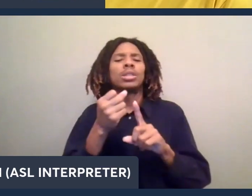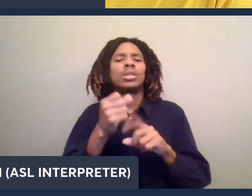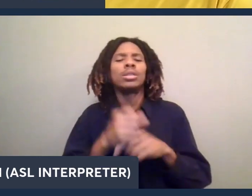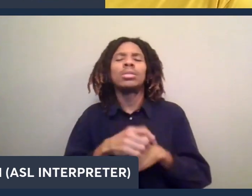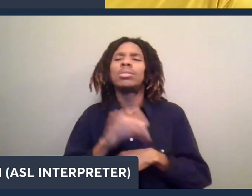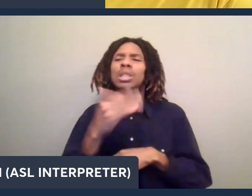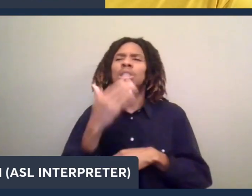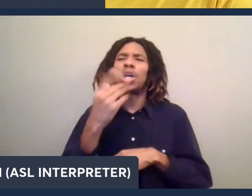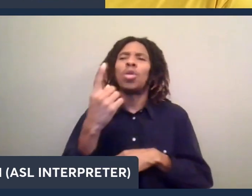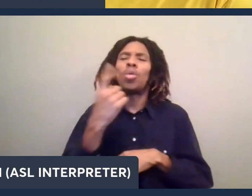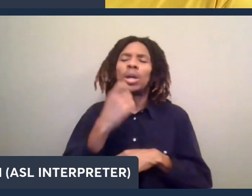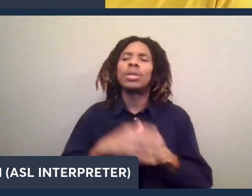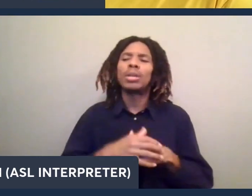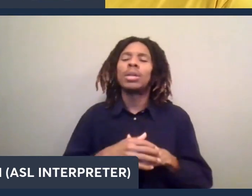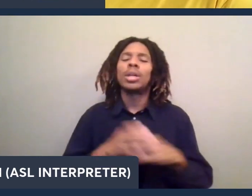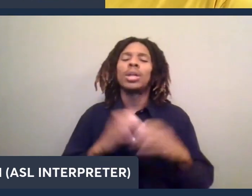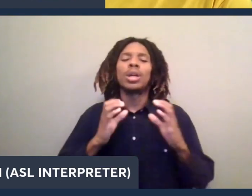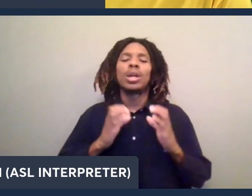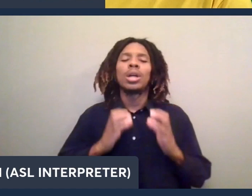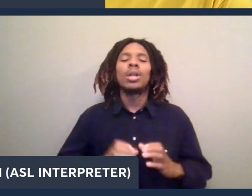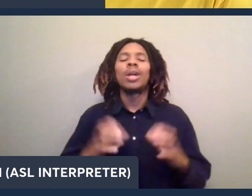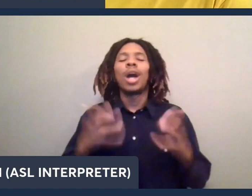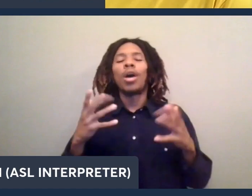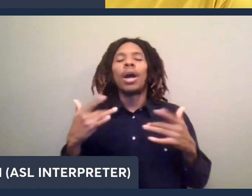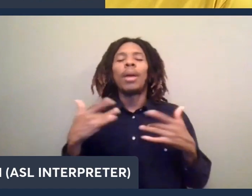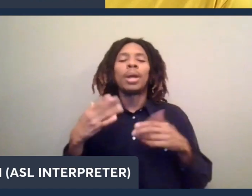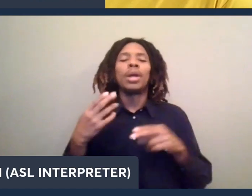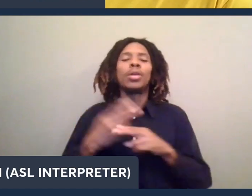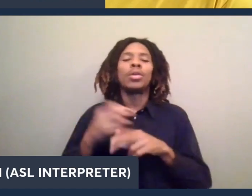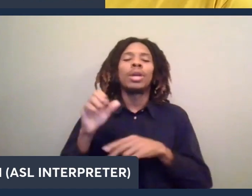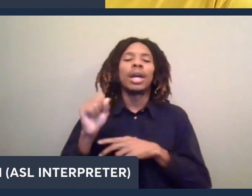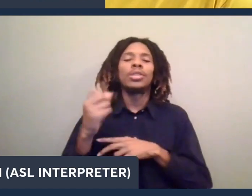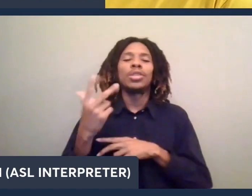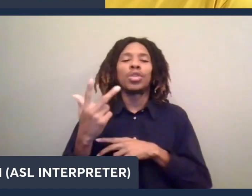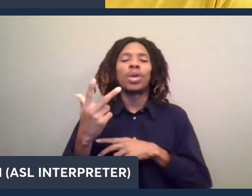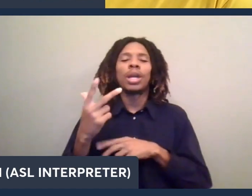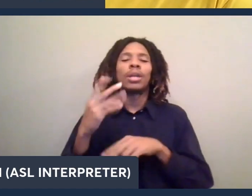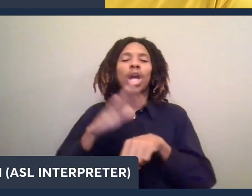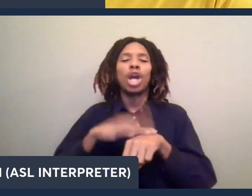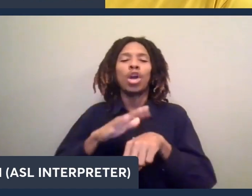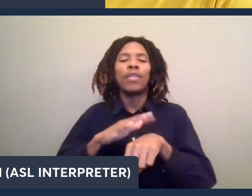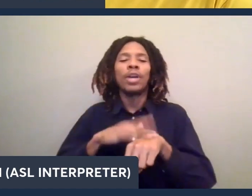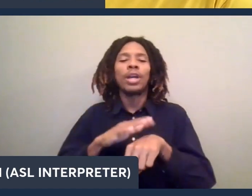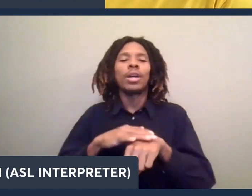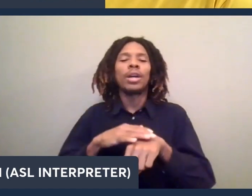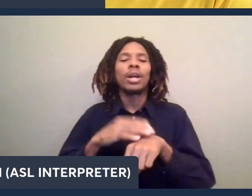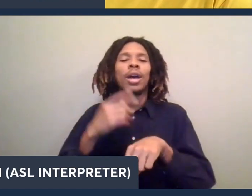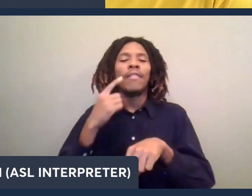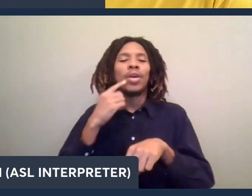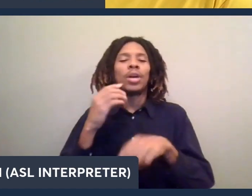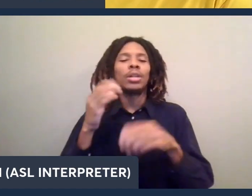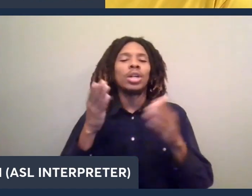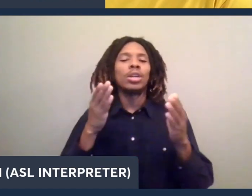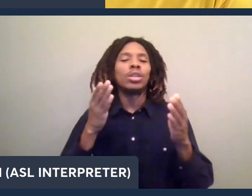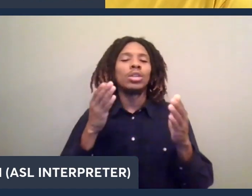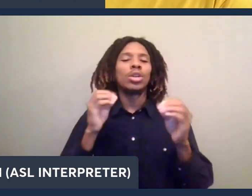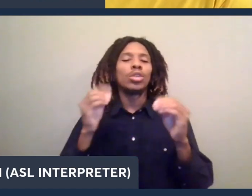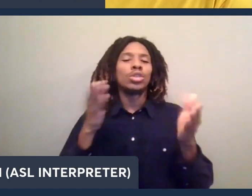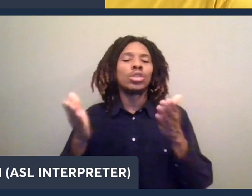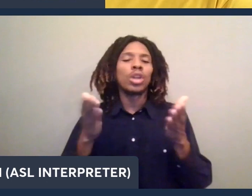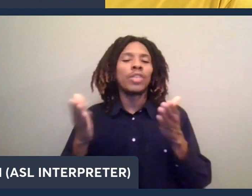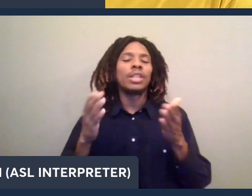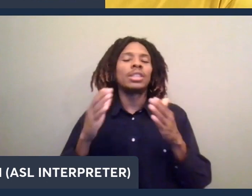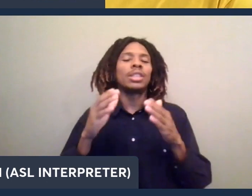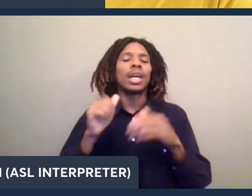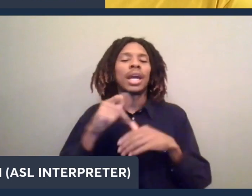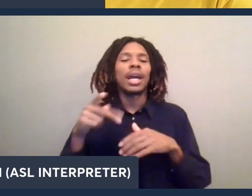great question. So, customers already use S3 event notifications to drive serverless apps, right? So think about, you add